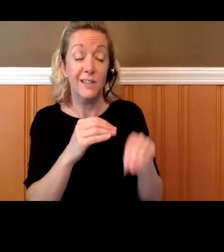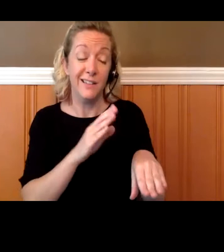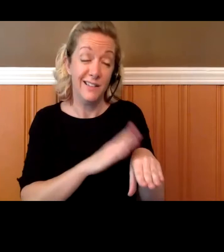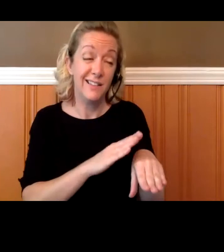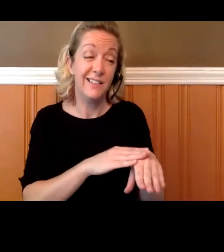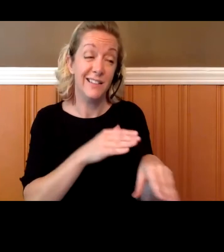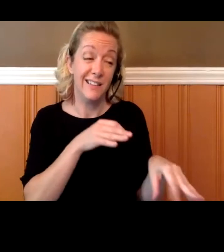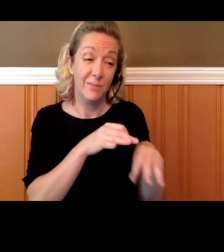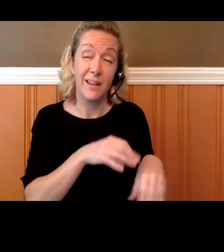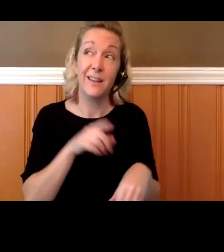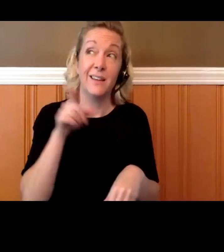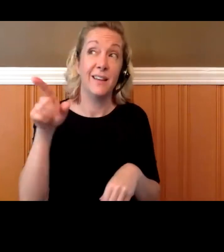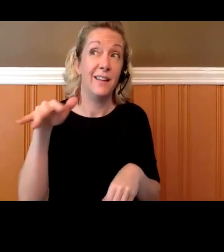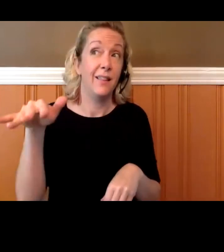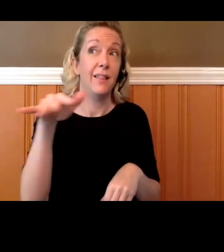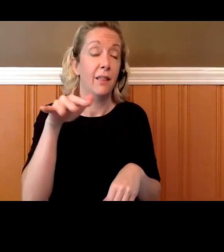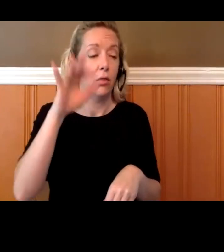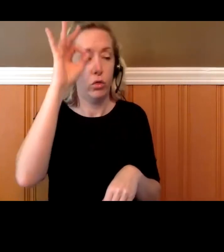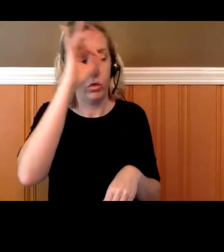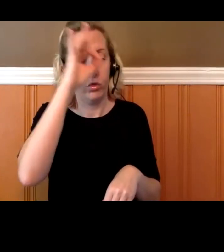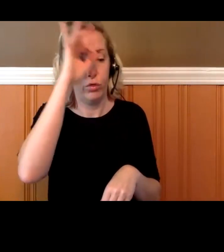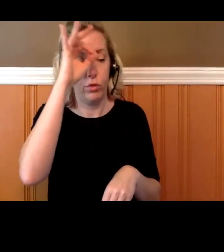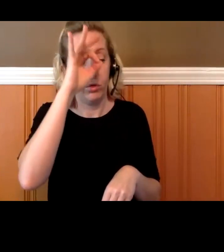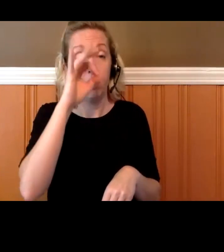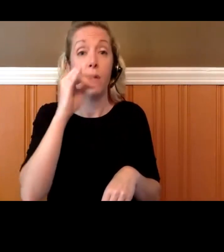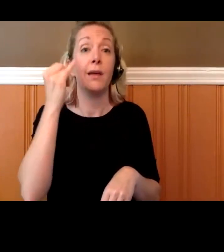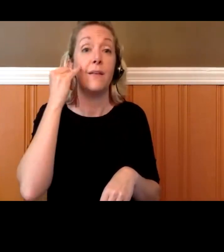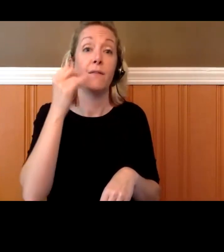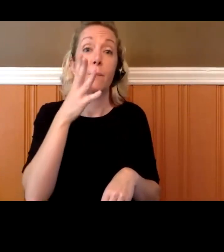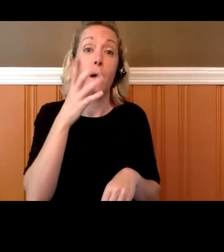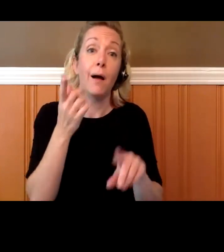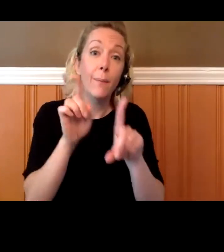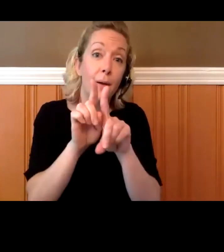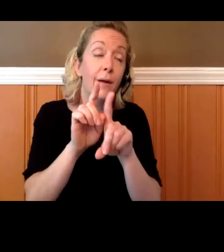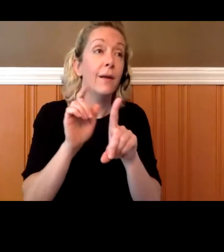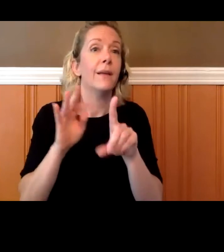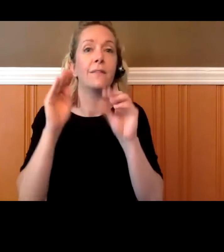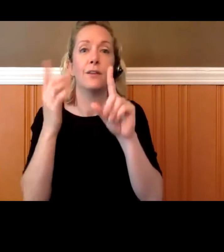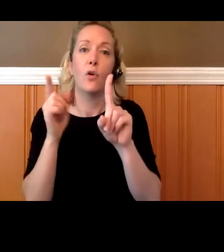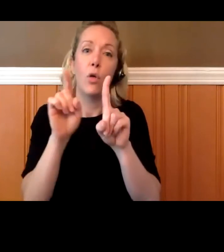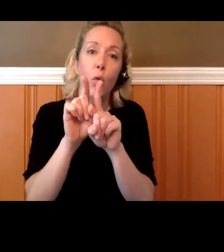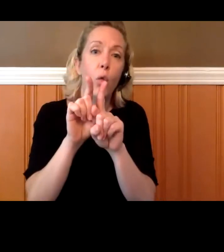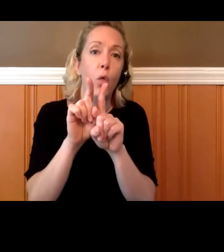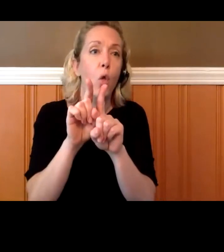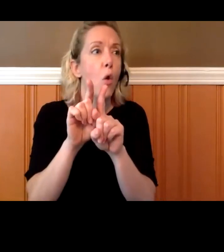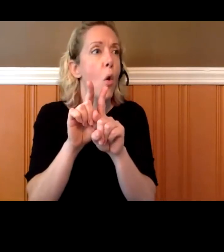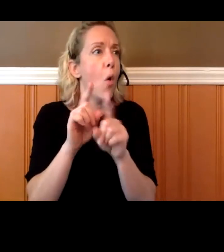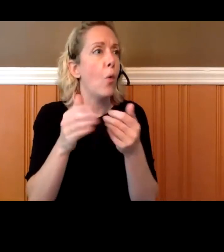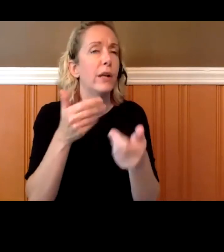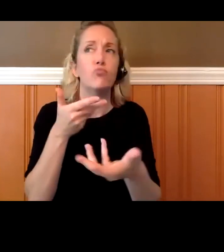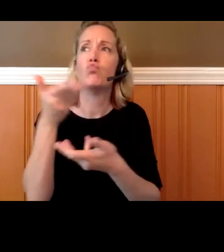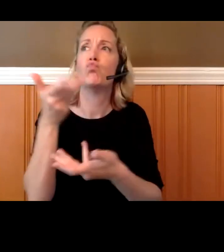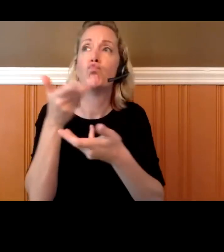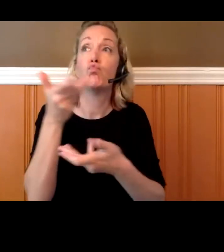your mother there, your instructor there, it's one thing, and the interpreter there. but to have them understand